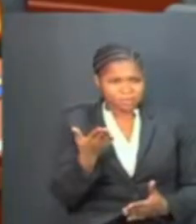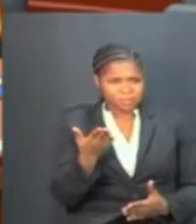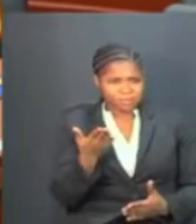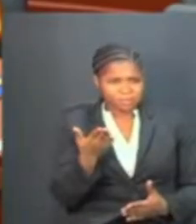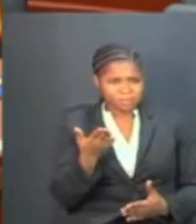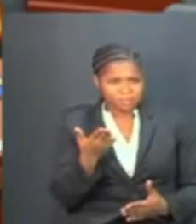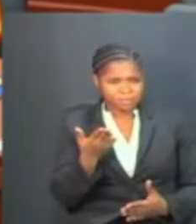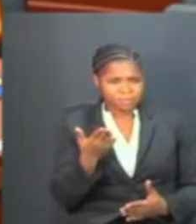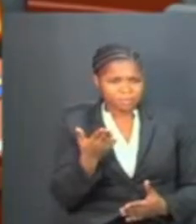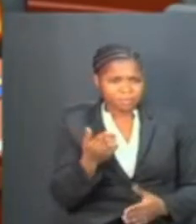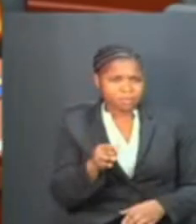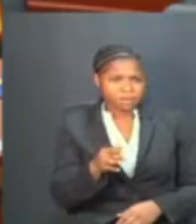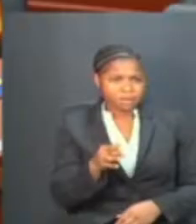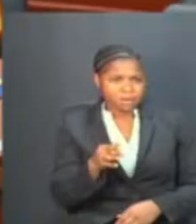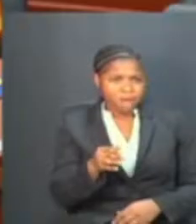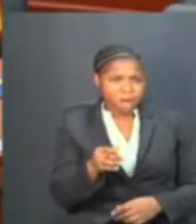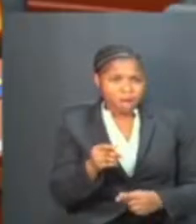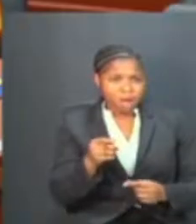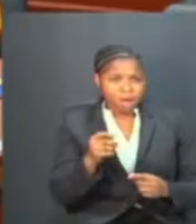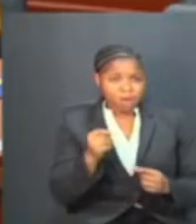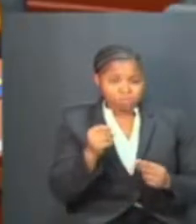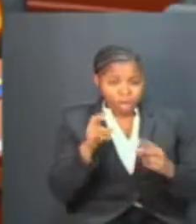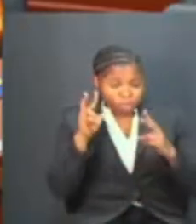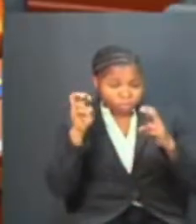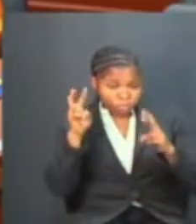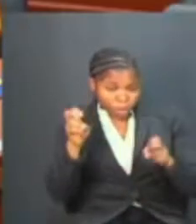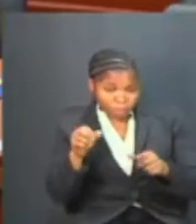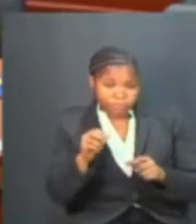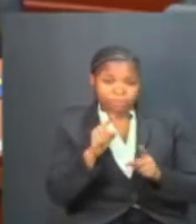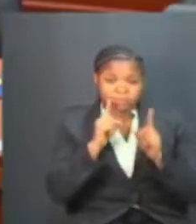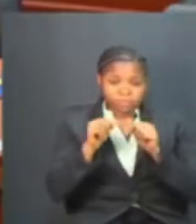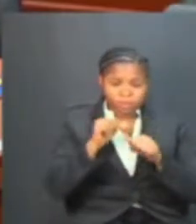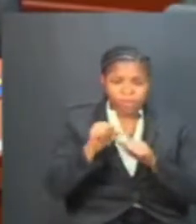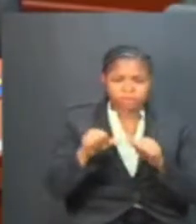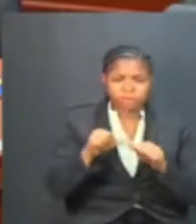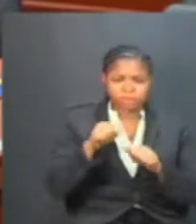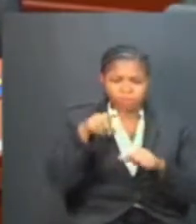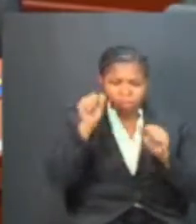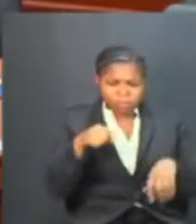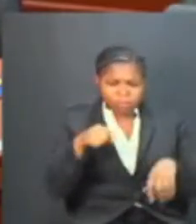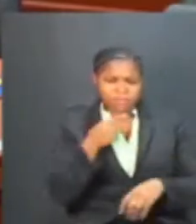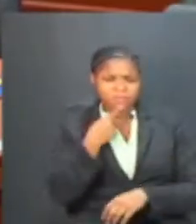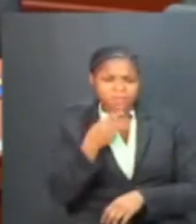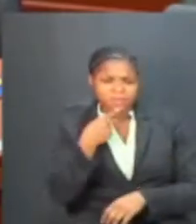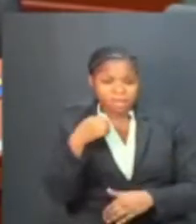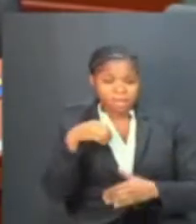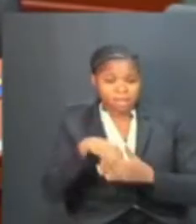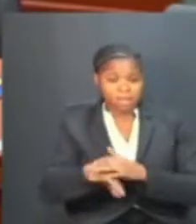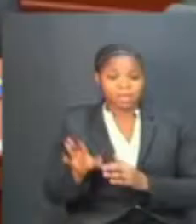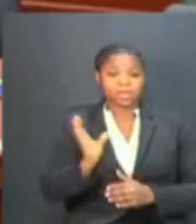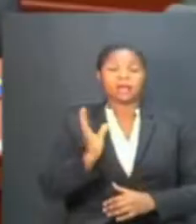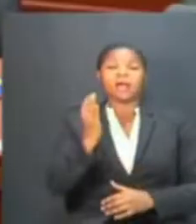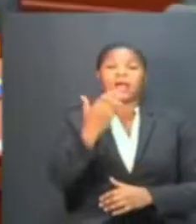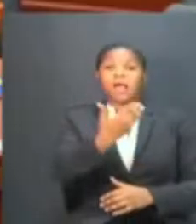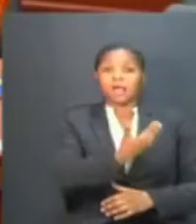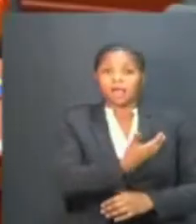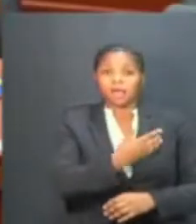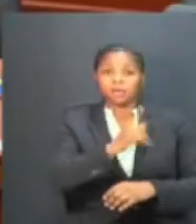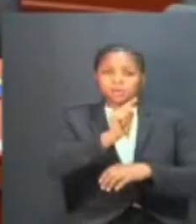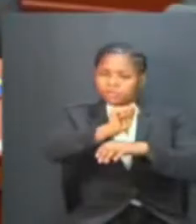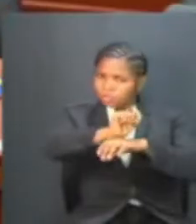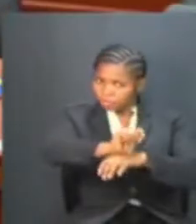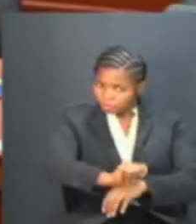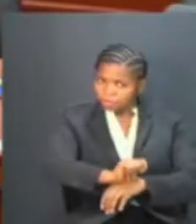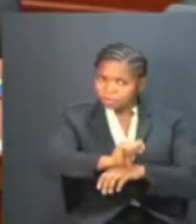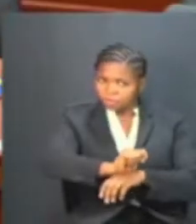First Deputy Minority Whip wants to convey. You can say that in our tradition, but you are